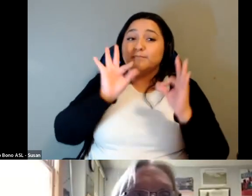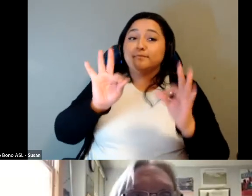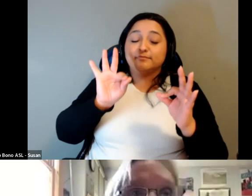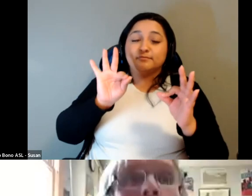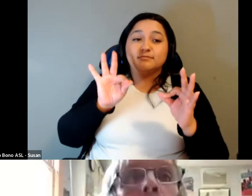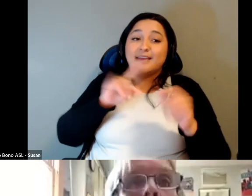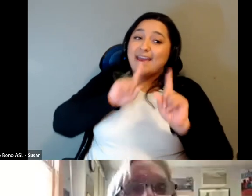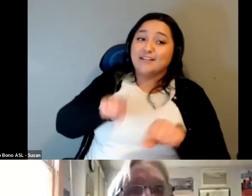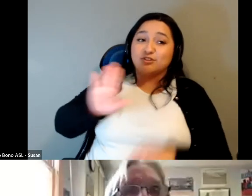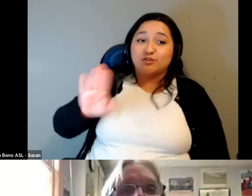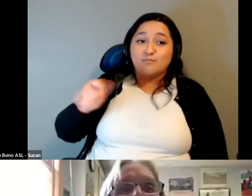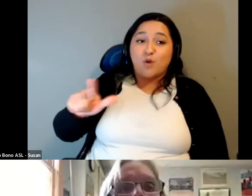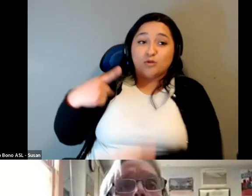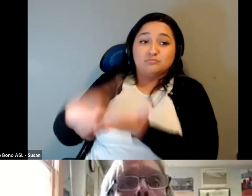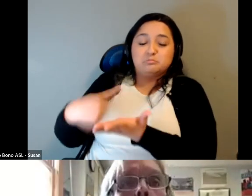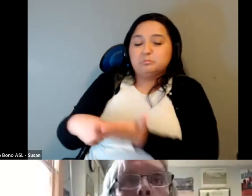so eloquently about.